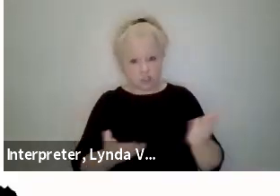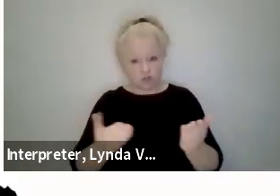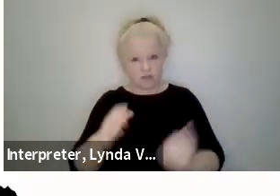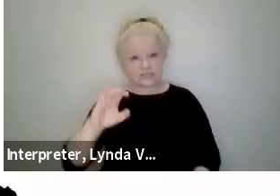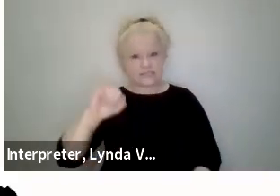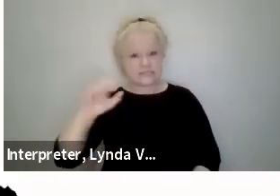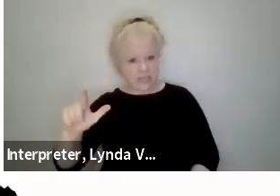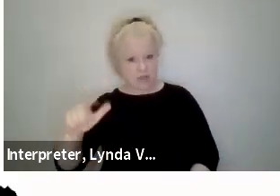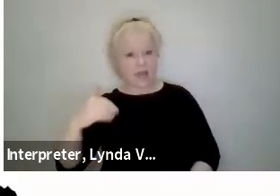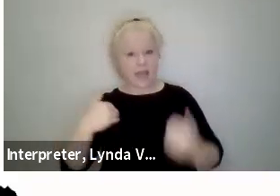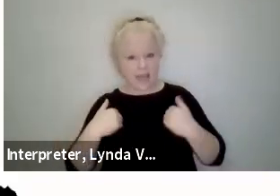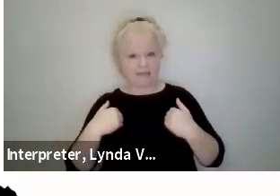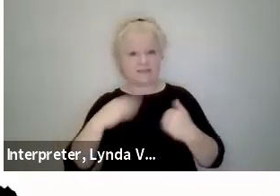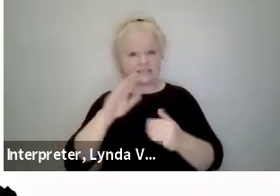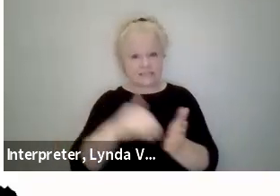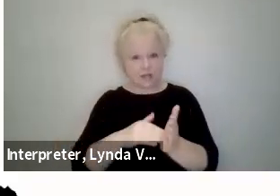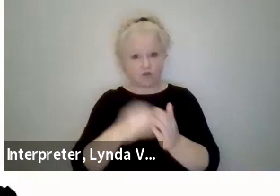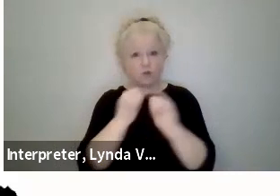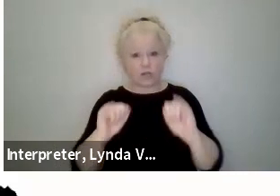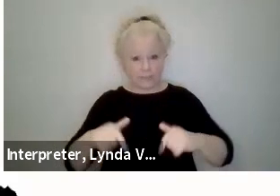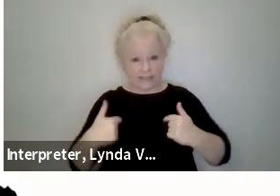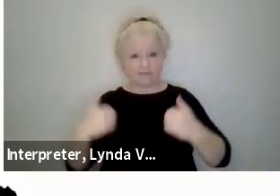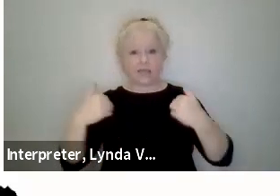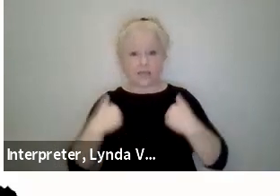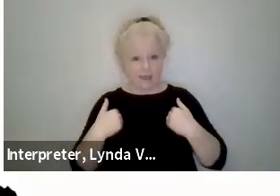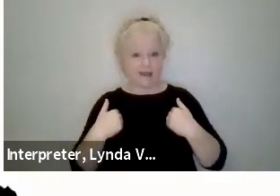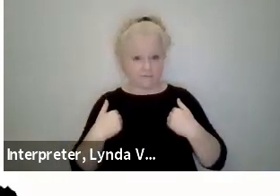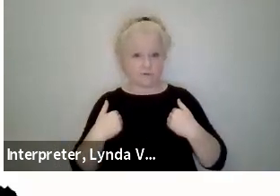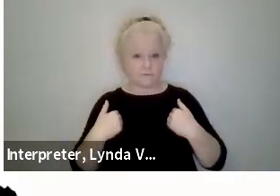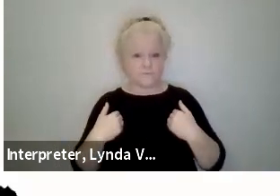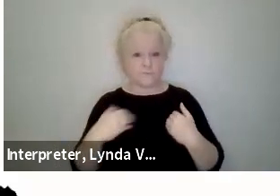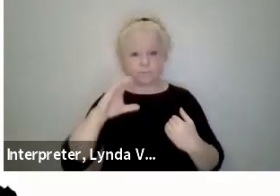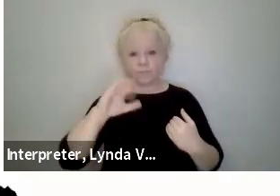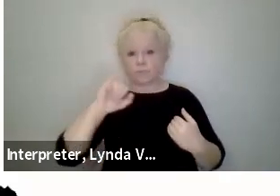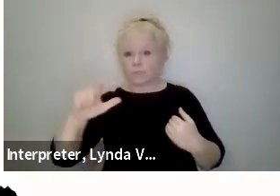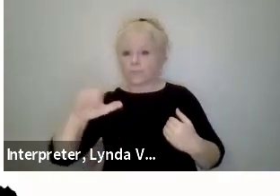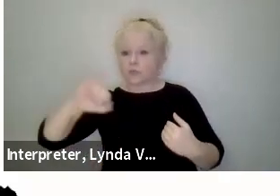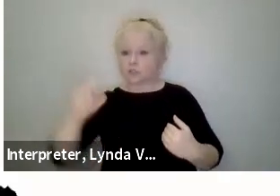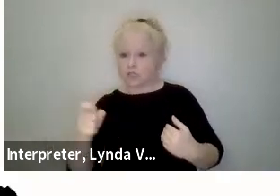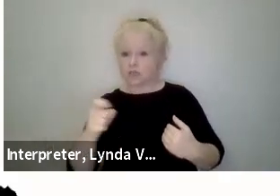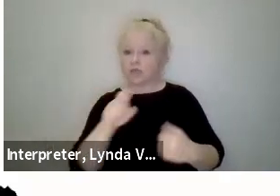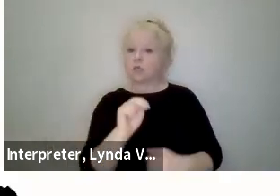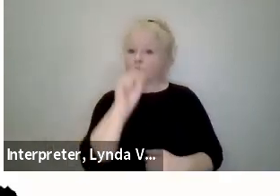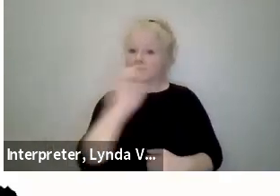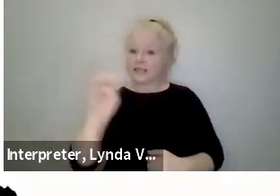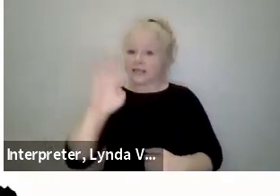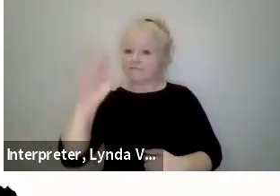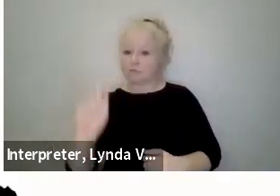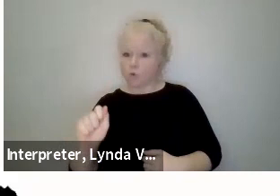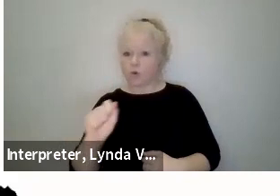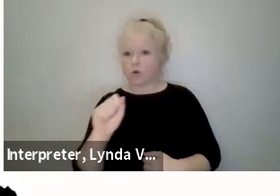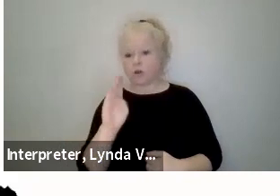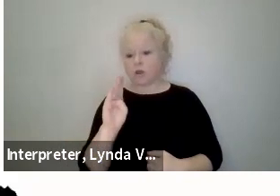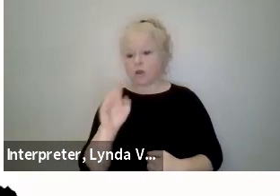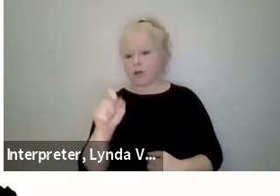by a center for independent living. So like I said, CIL Jacksonville serves Northeast Florida. So that's Baker,